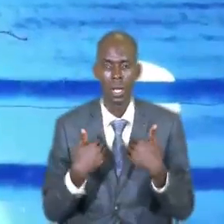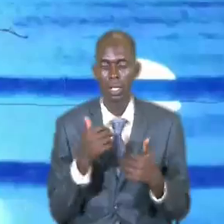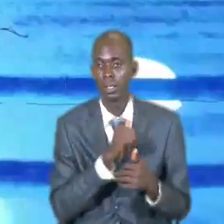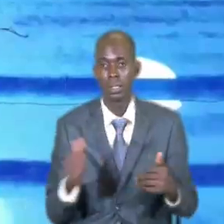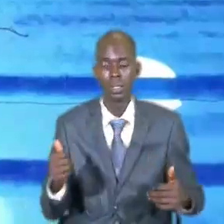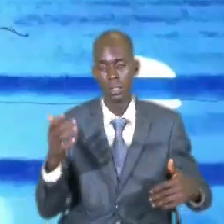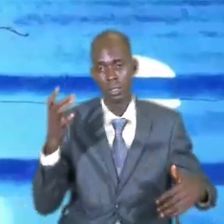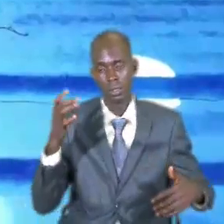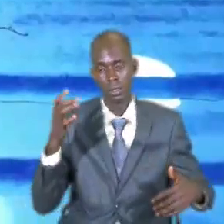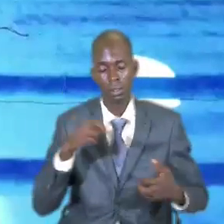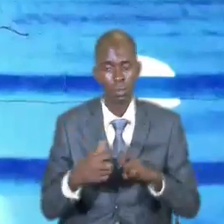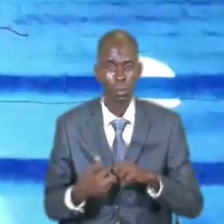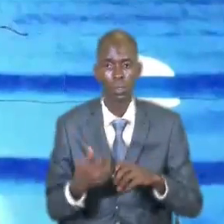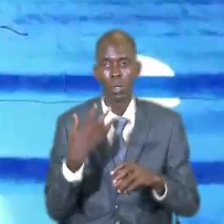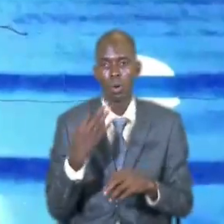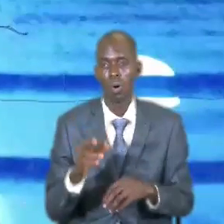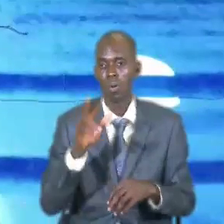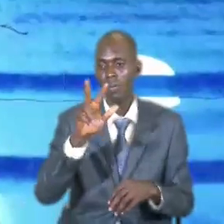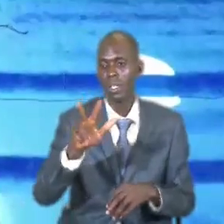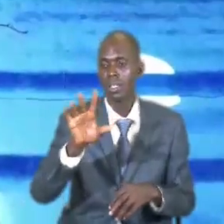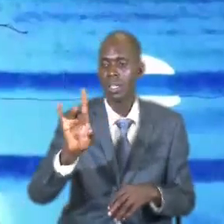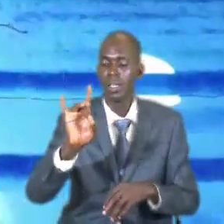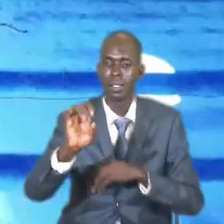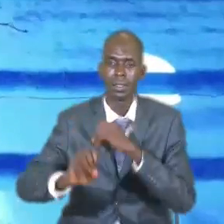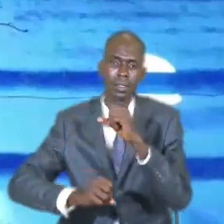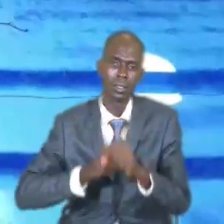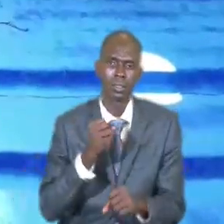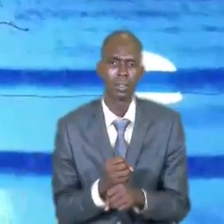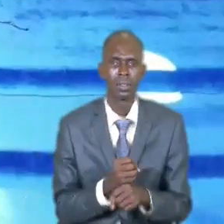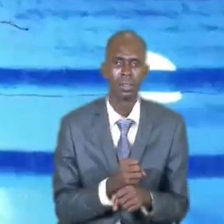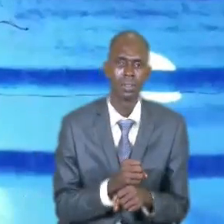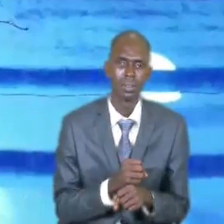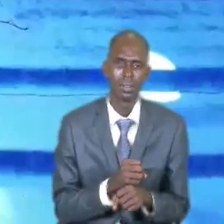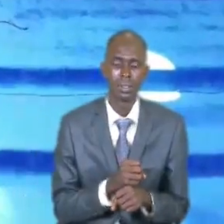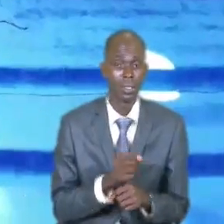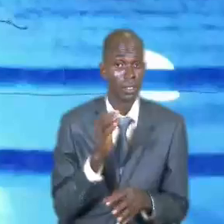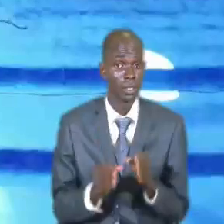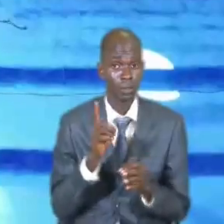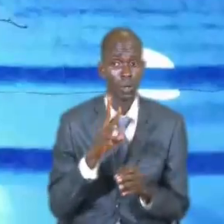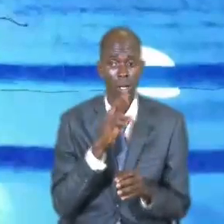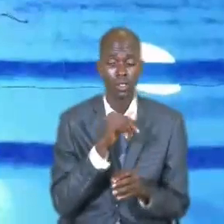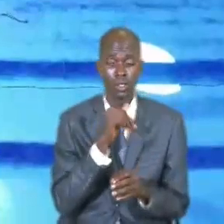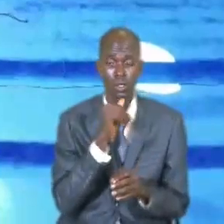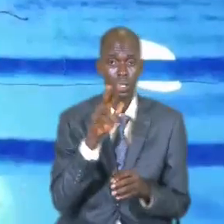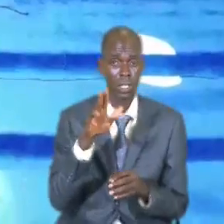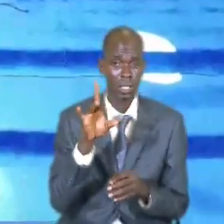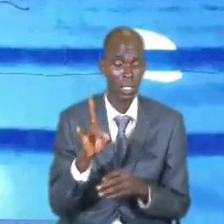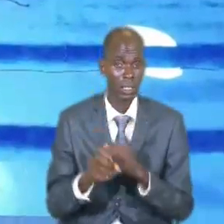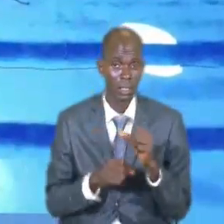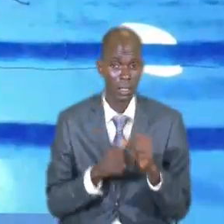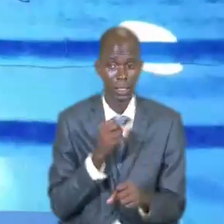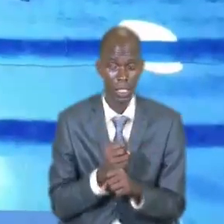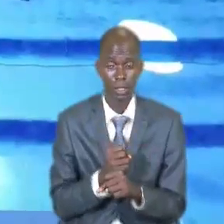you think about that? If you are not 38 years old, think about somebody who had been sick, infirm,